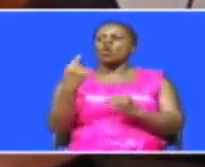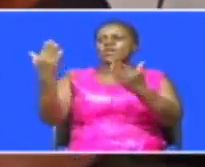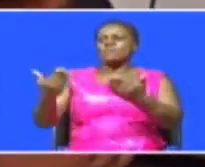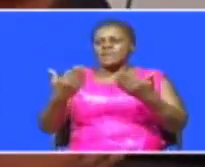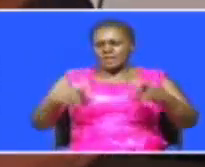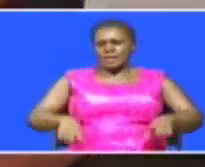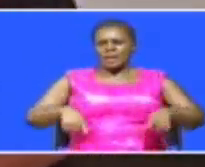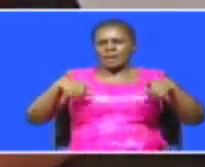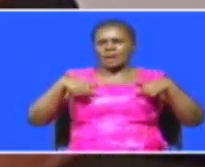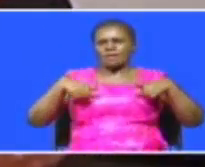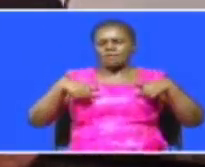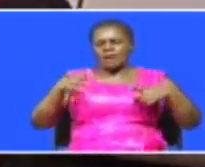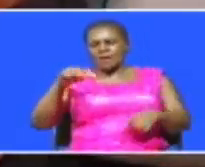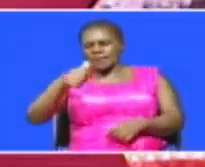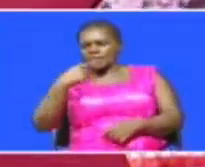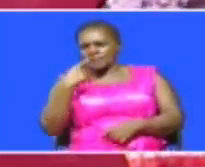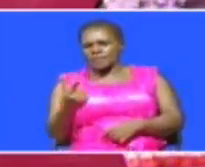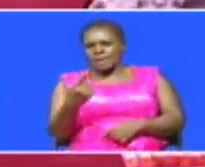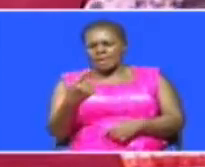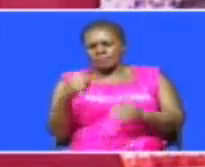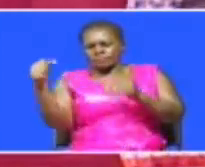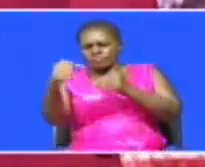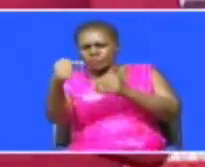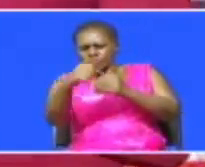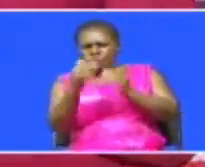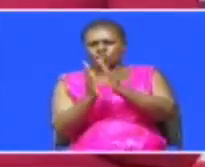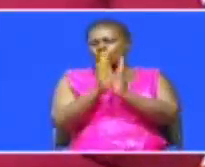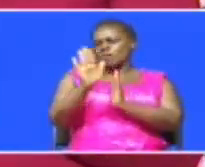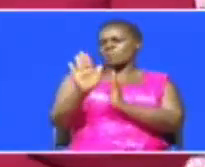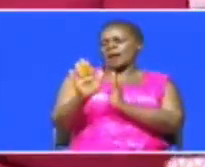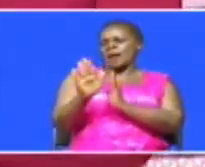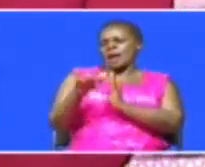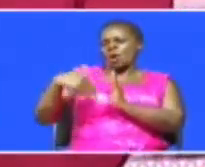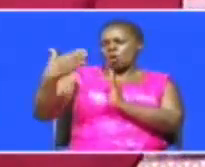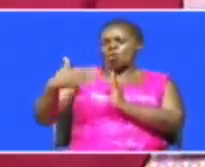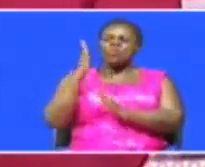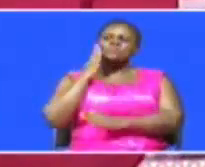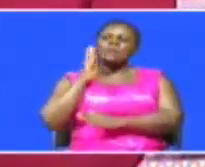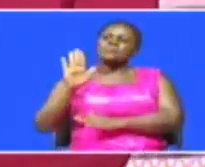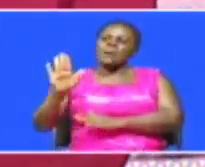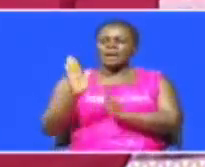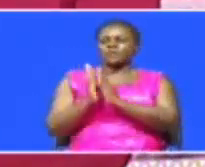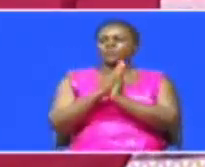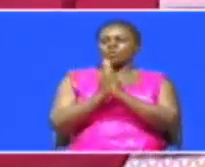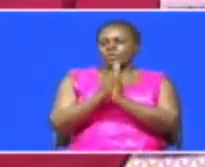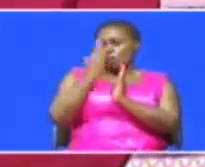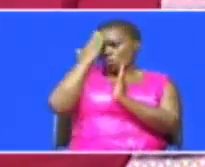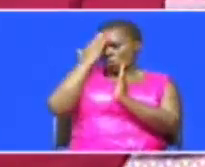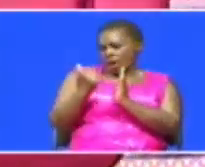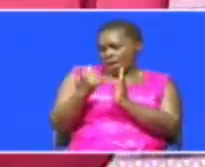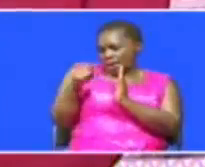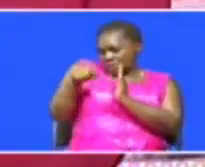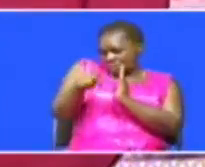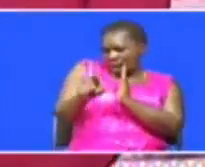As Mitch Albom once said, but behind all your stories is always your mother's story, because